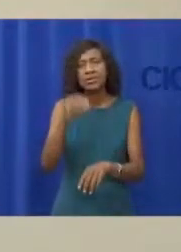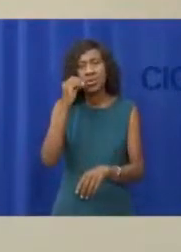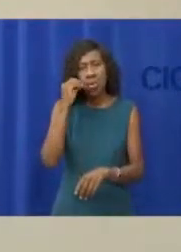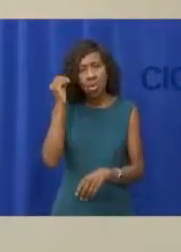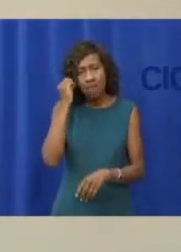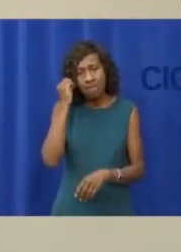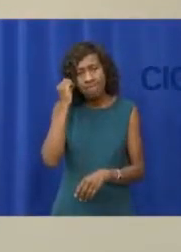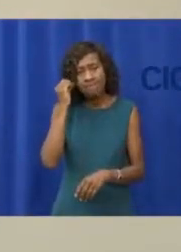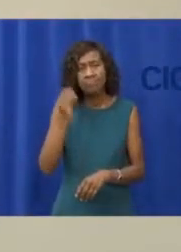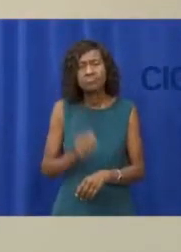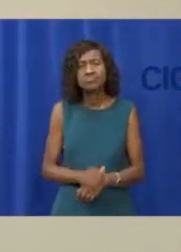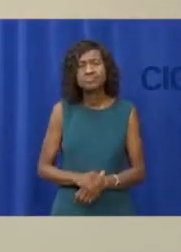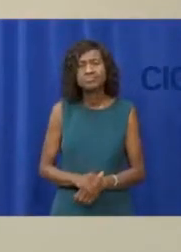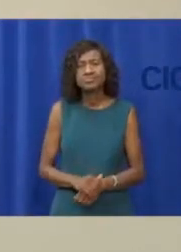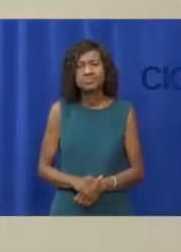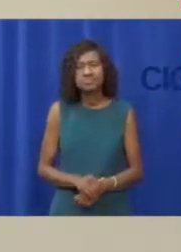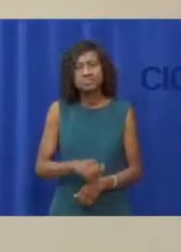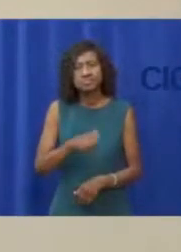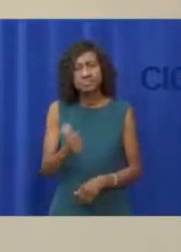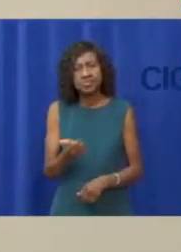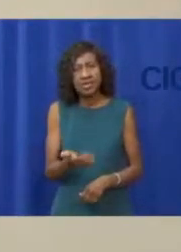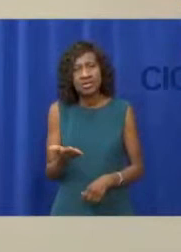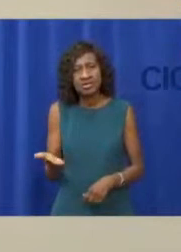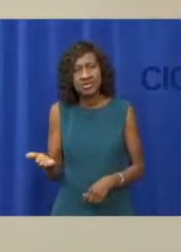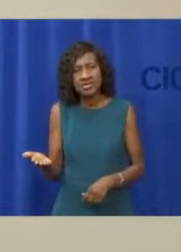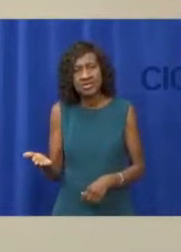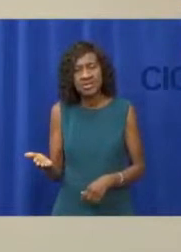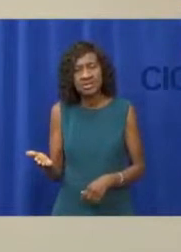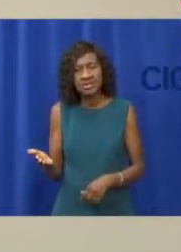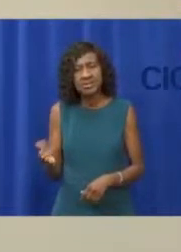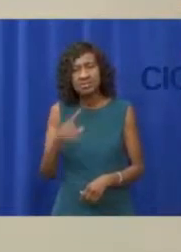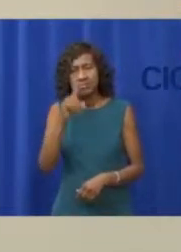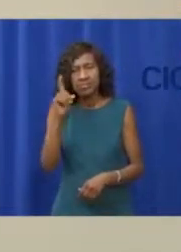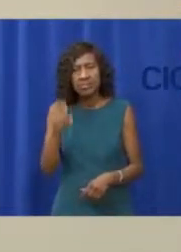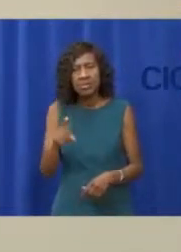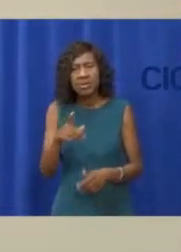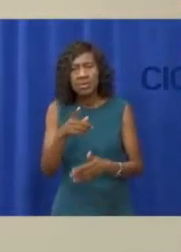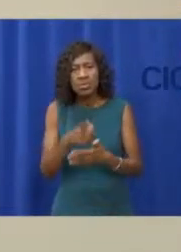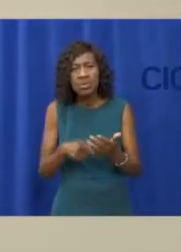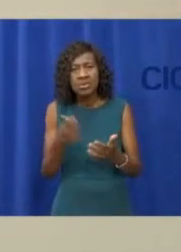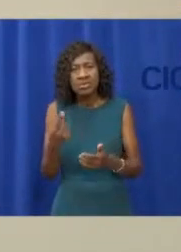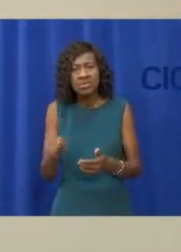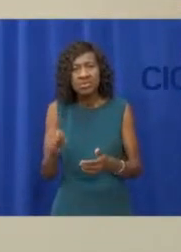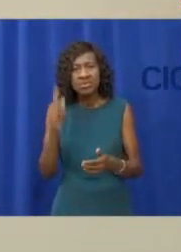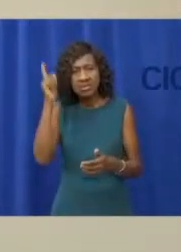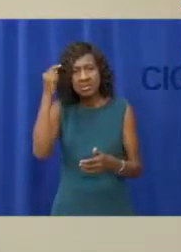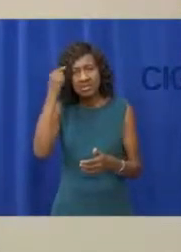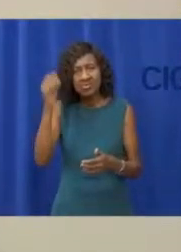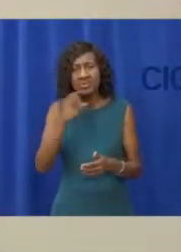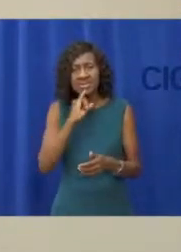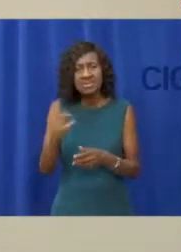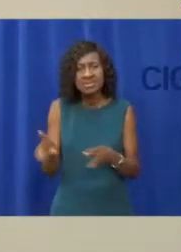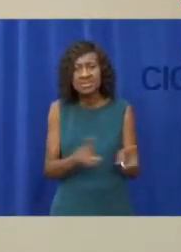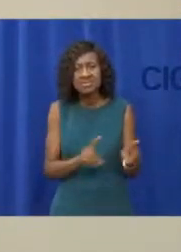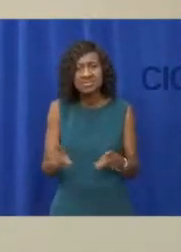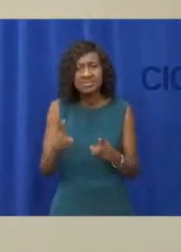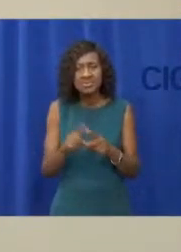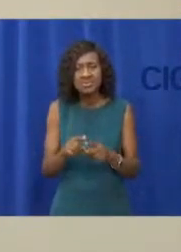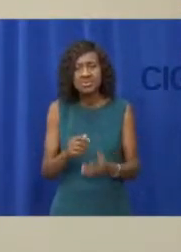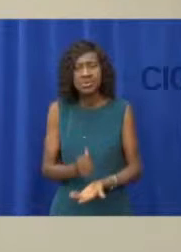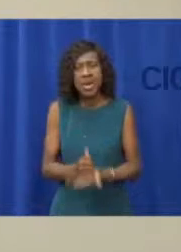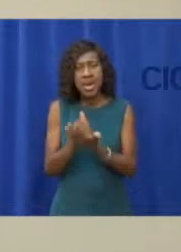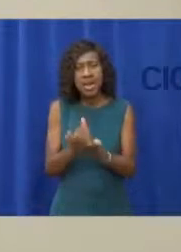The other matter I would like to address is what the government is doing in terms of assisting